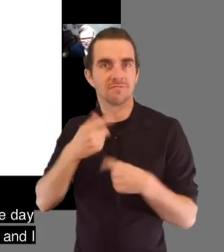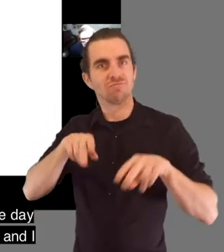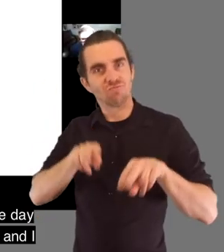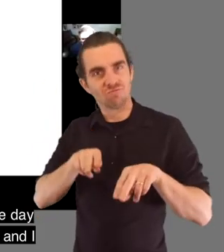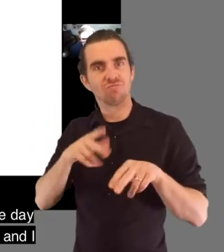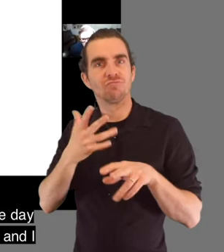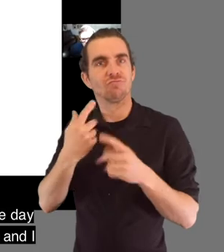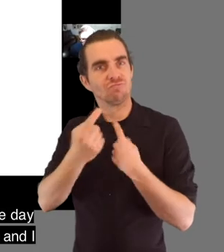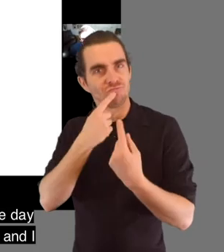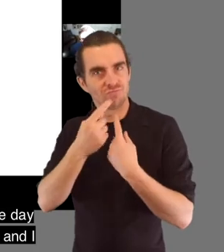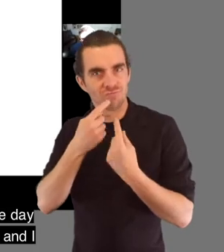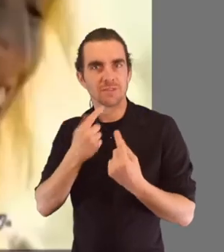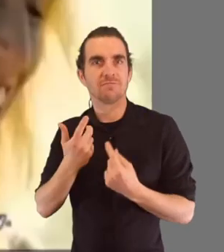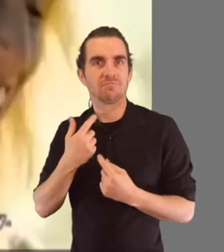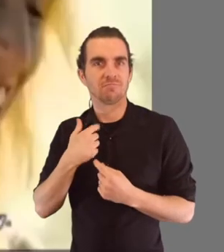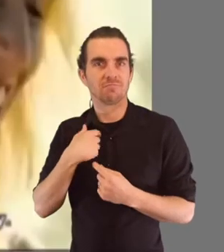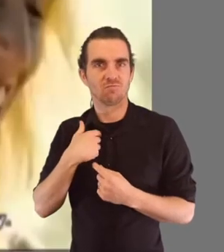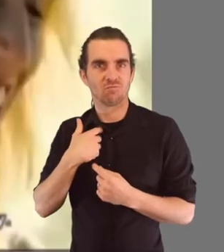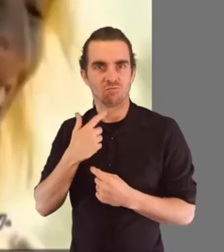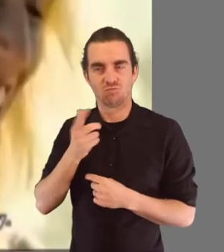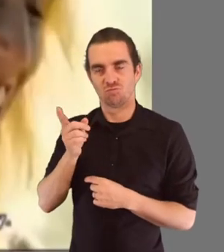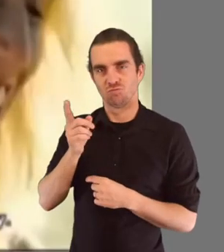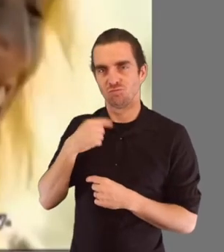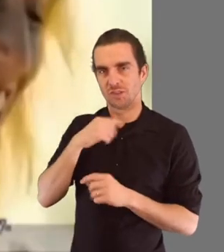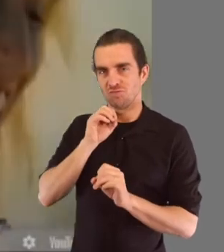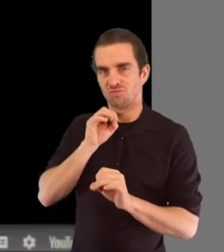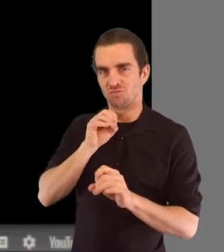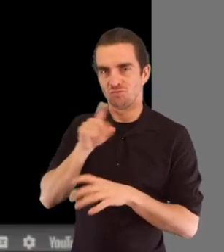a discussion, and I will read the discussion.